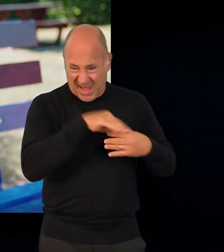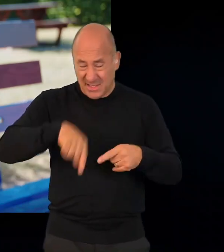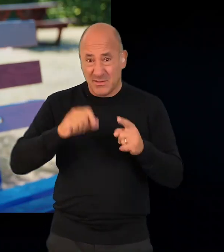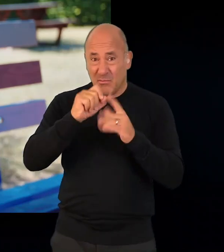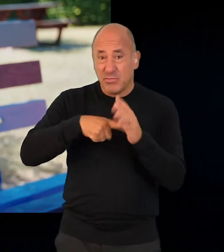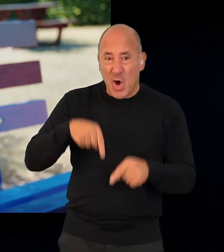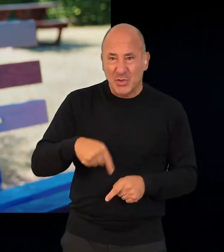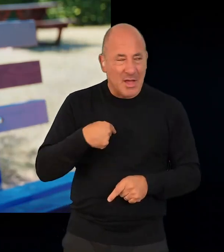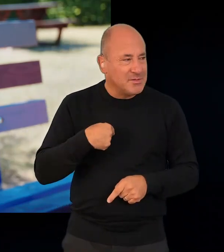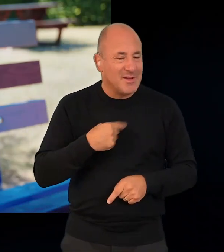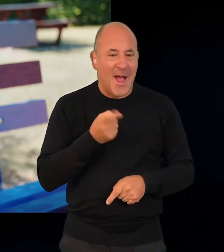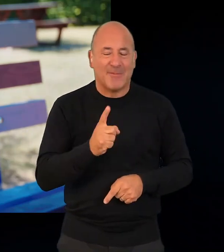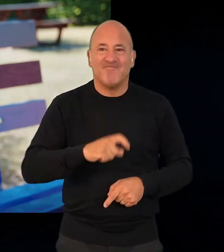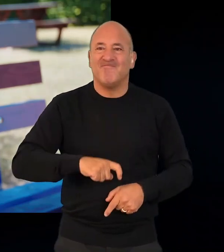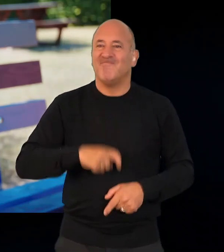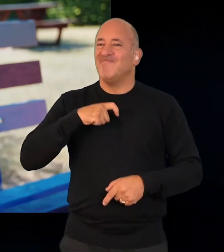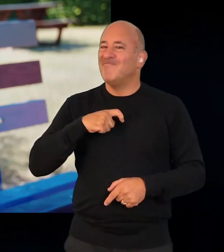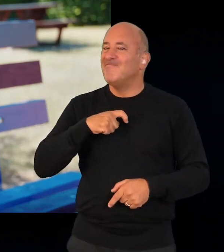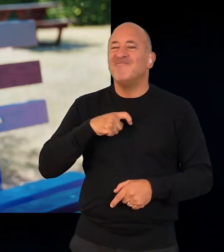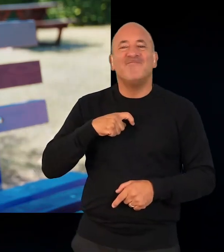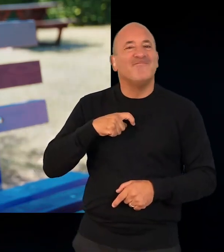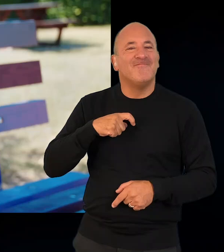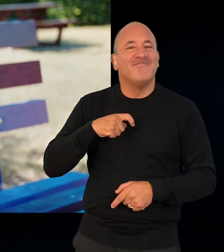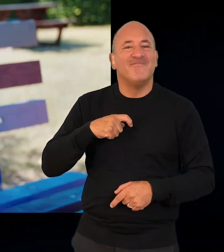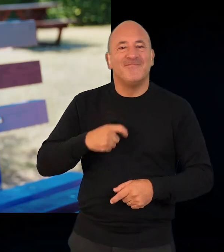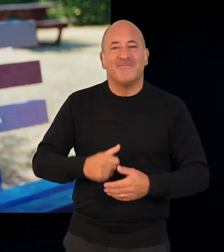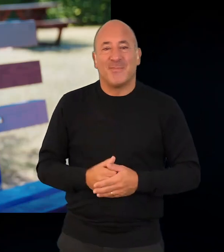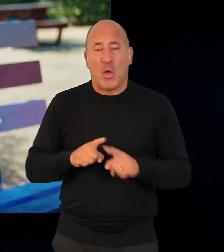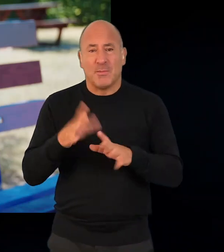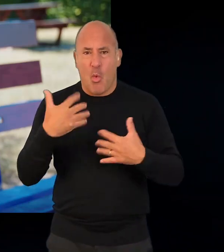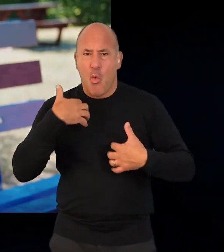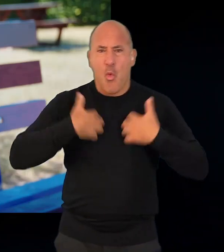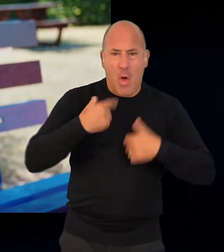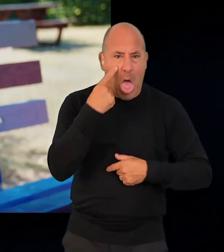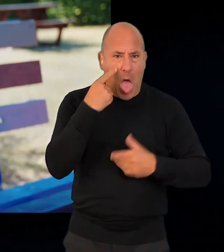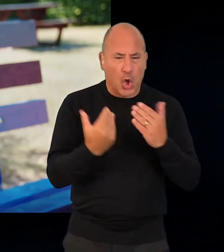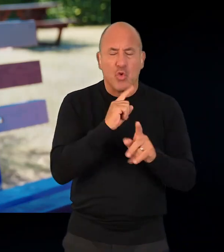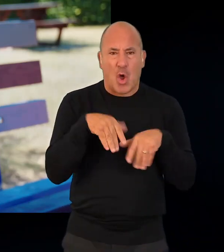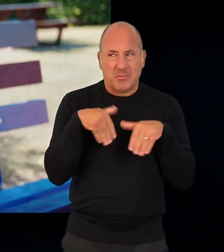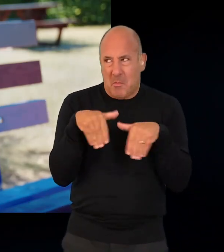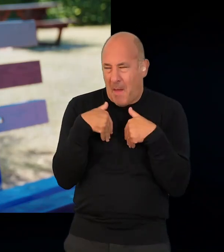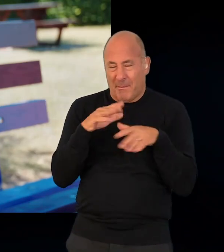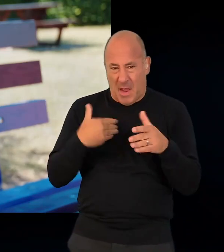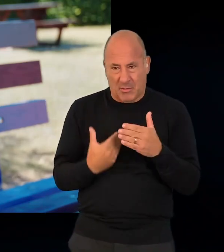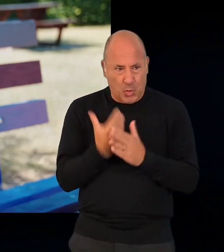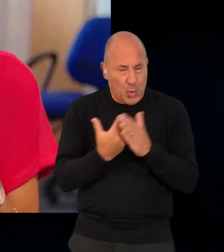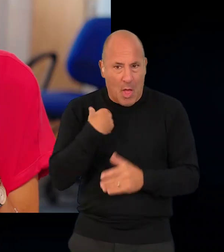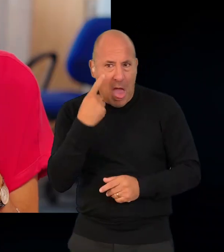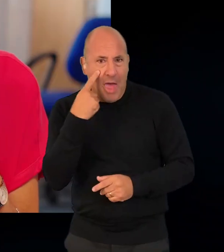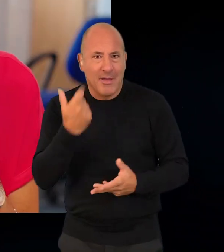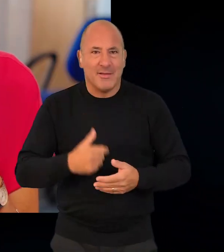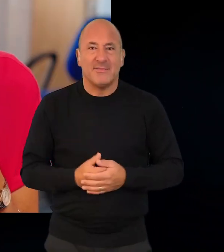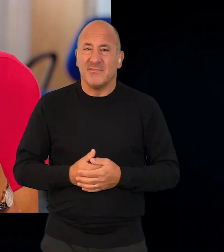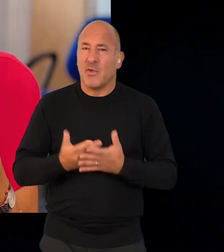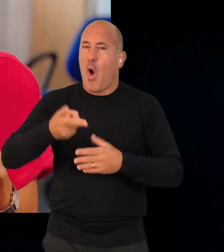of confidence from doing this. So I think confidence, and it's given me like an interest to try more new things instead of staying in a little shell.